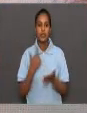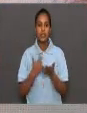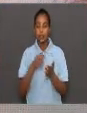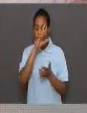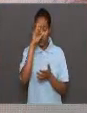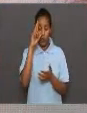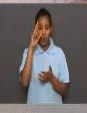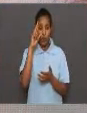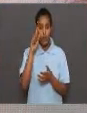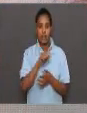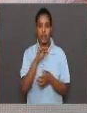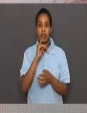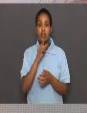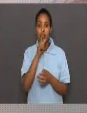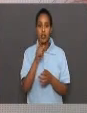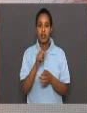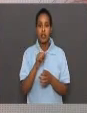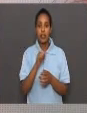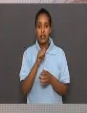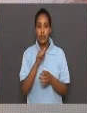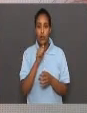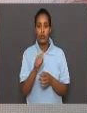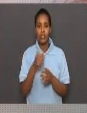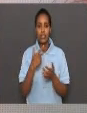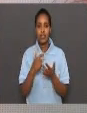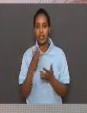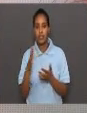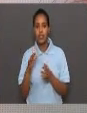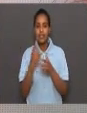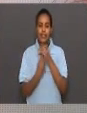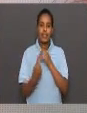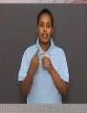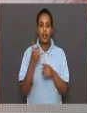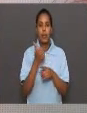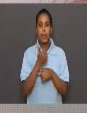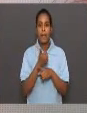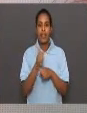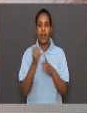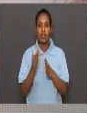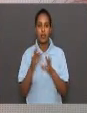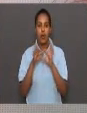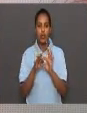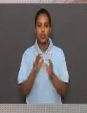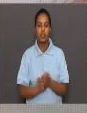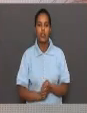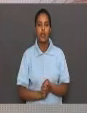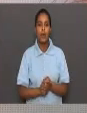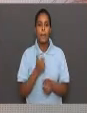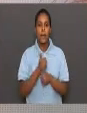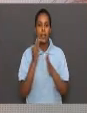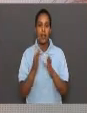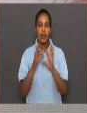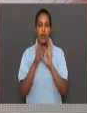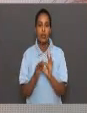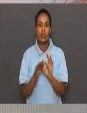This is because there is really no such thing as a single metallic bond.